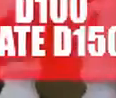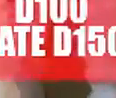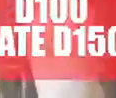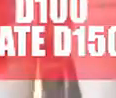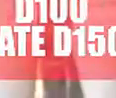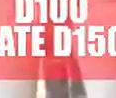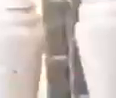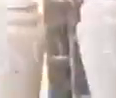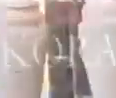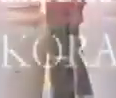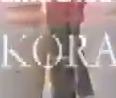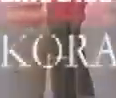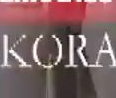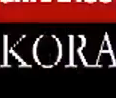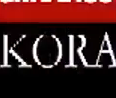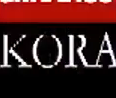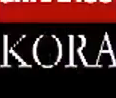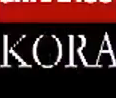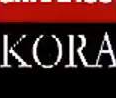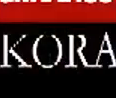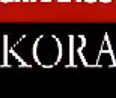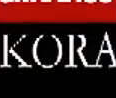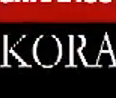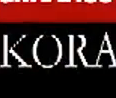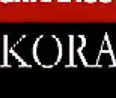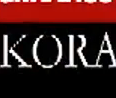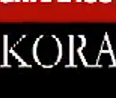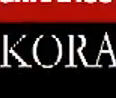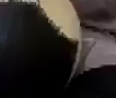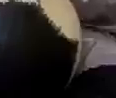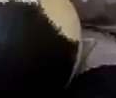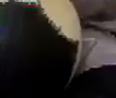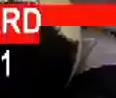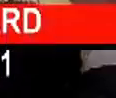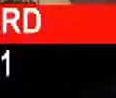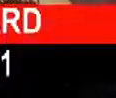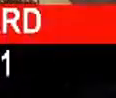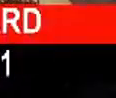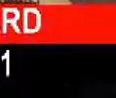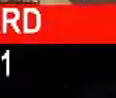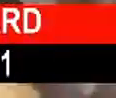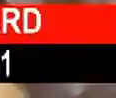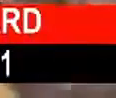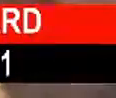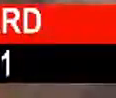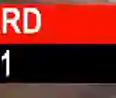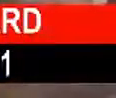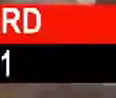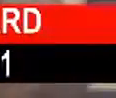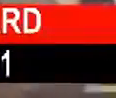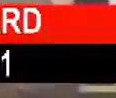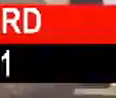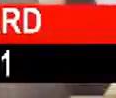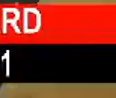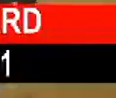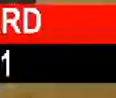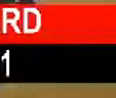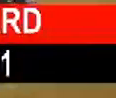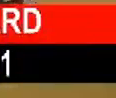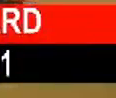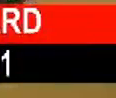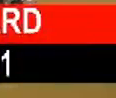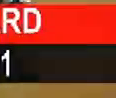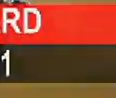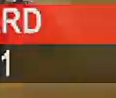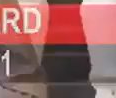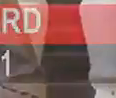aje be kumbola tumbun ko to e salon ko dali ko lewon do sabu Kora man ke bi fenti baraka ha ko batar la be on mbeje ko dura